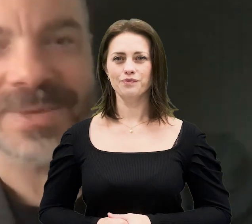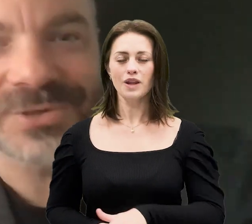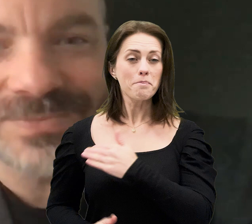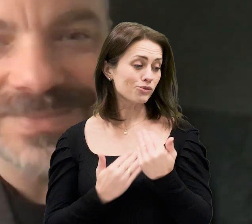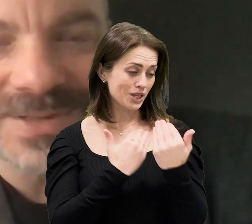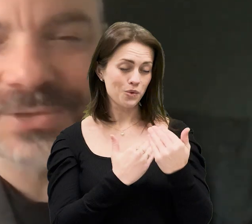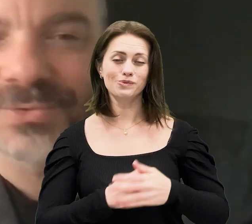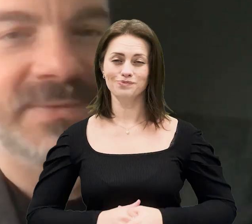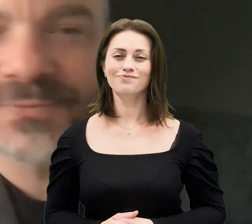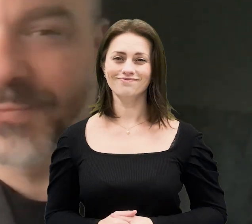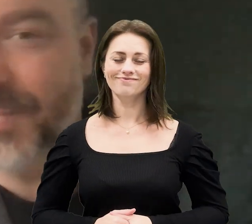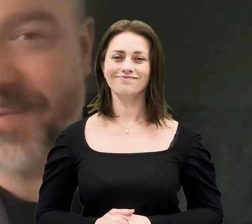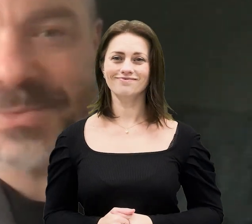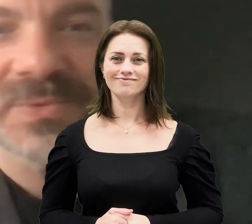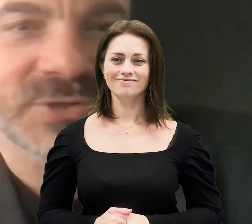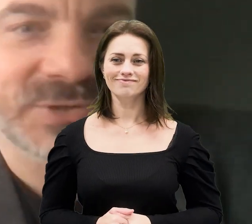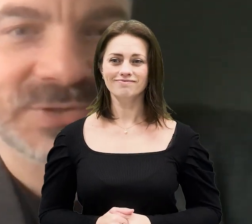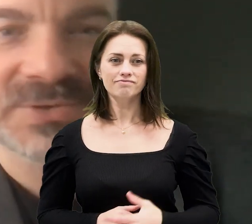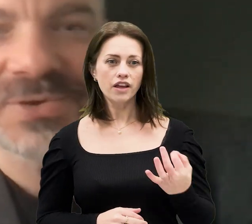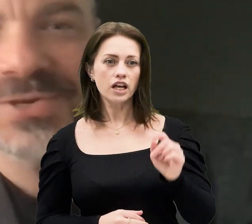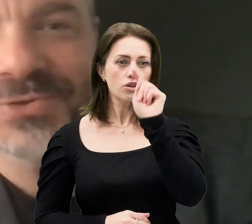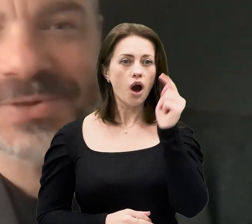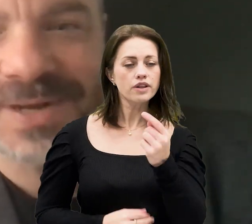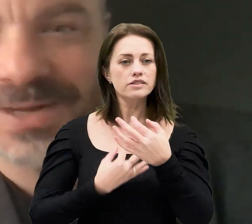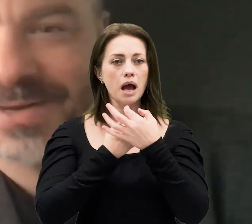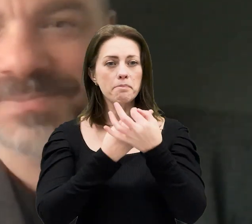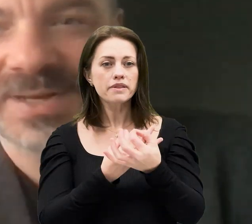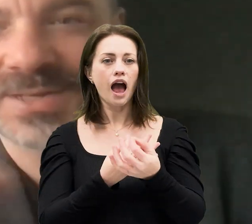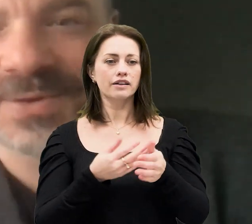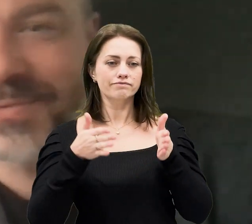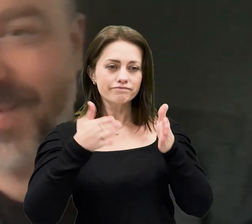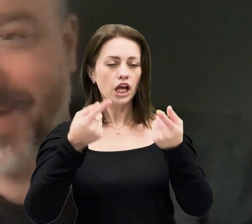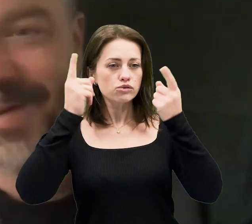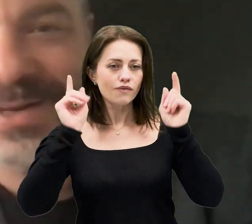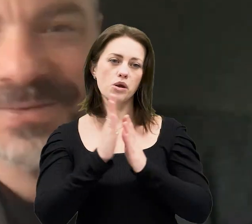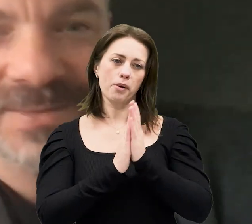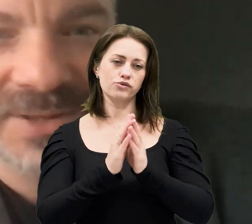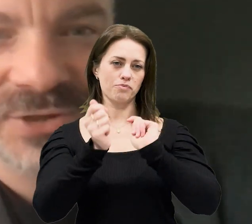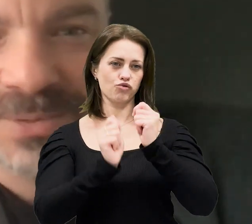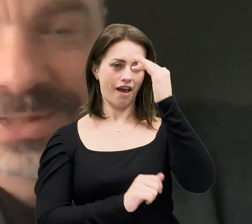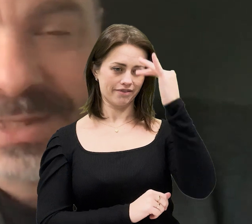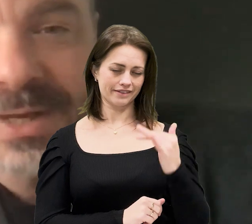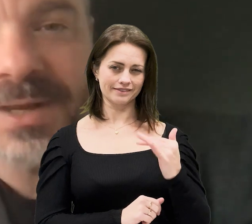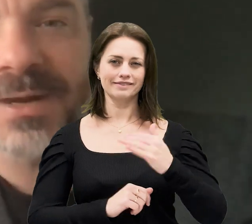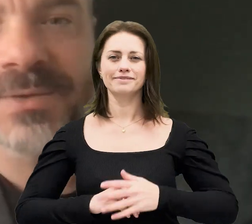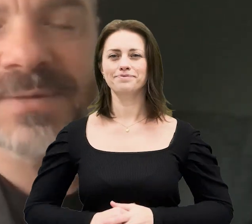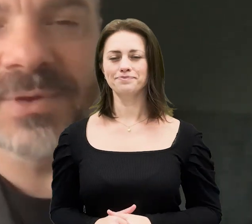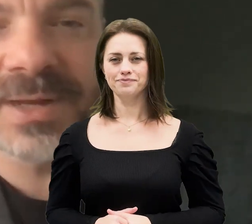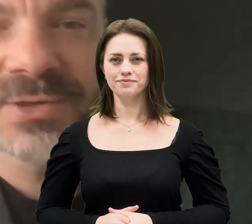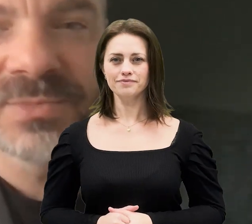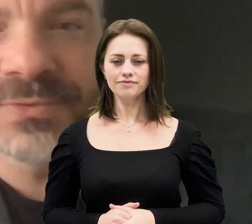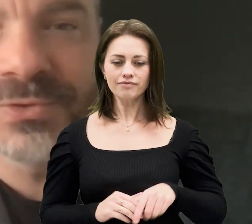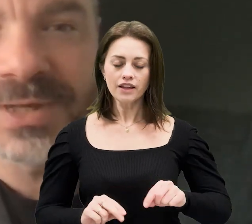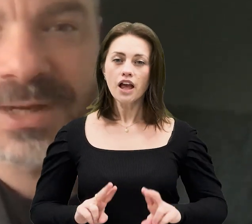Thank you very much. So if you have some questions going to Slovakia, please feel free and leave them in the chat box. And now I